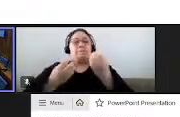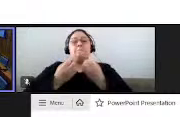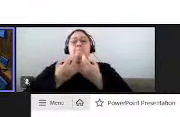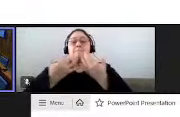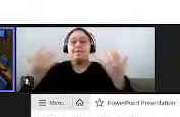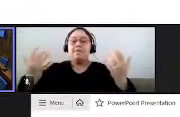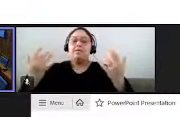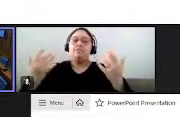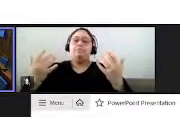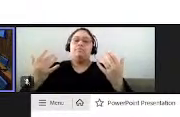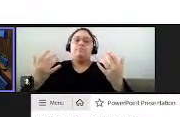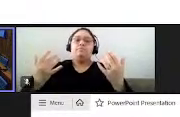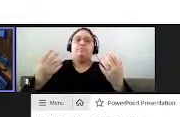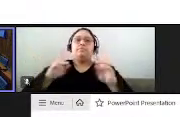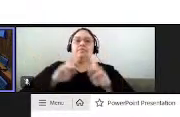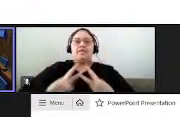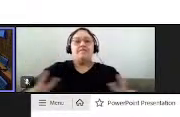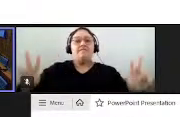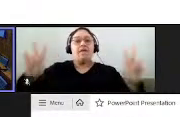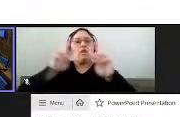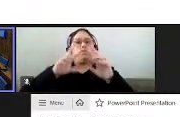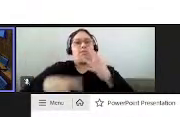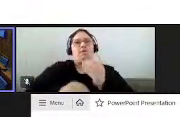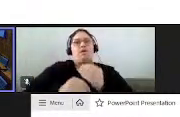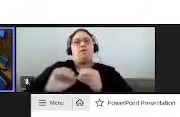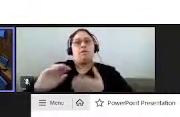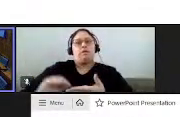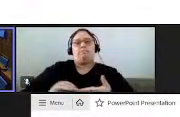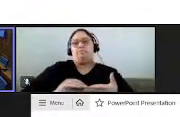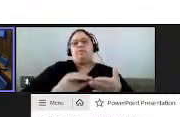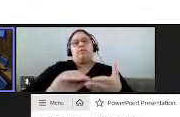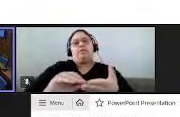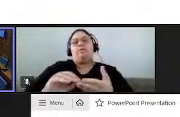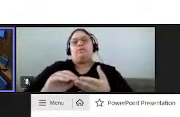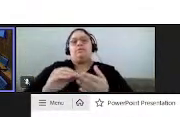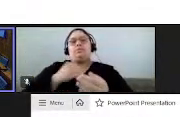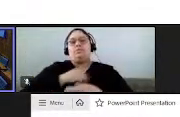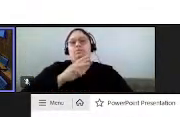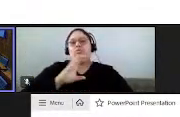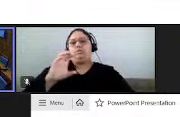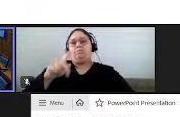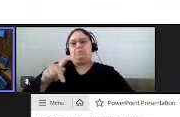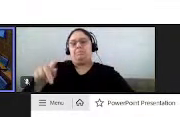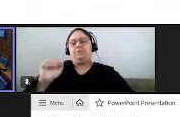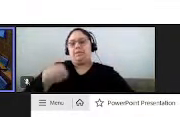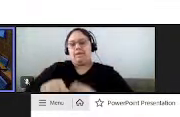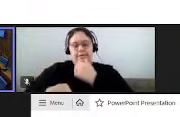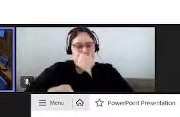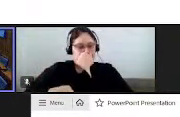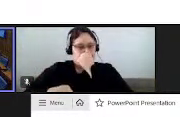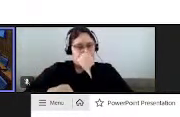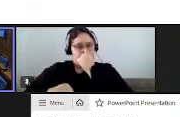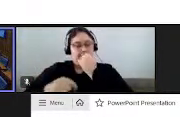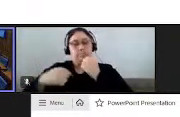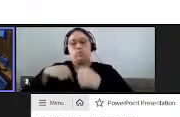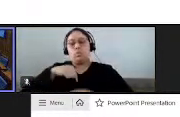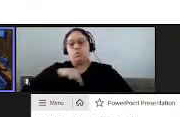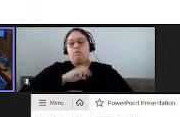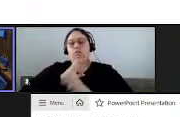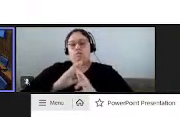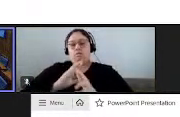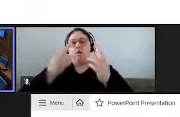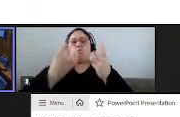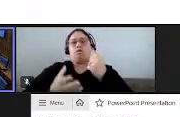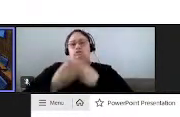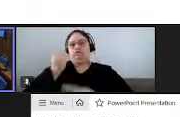of value adds that this could bring to WCPP. And we really hope to